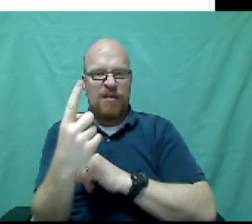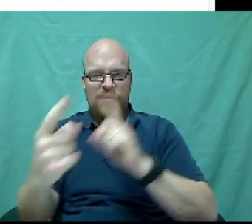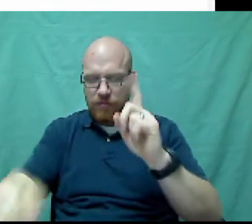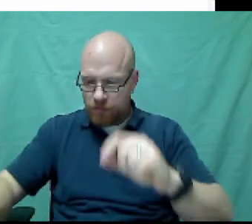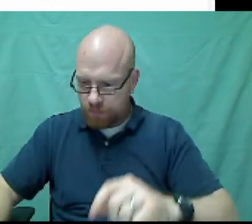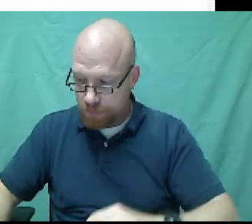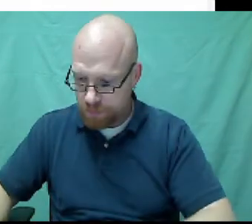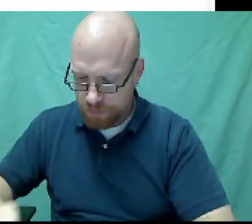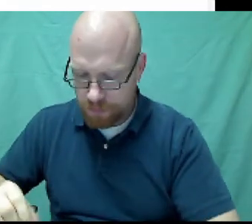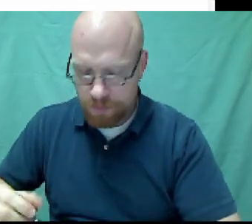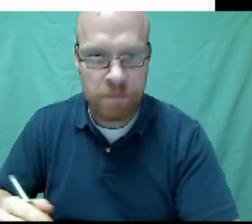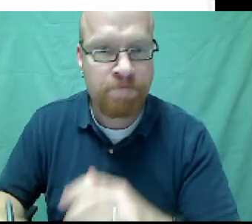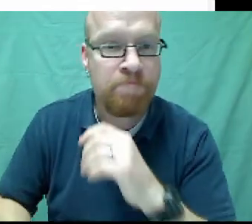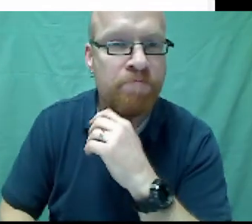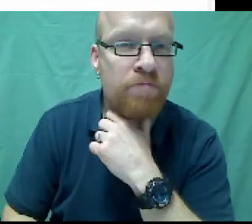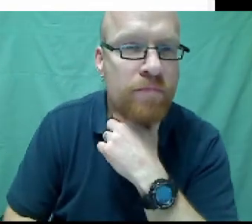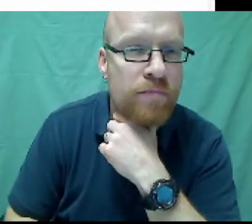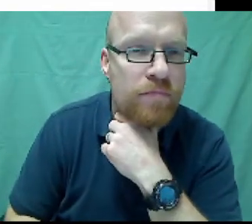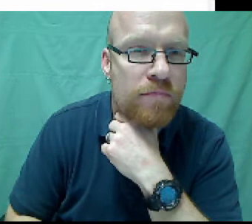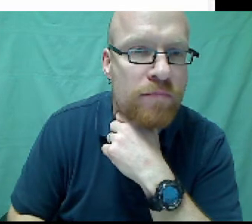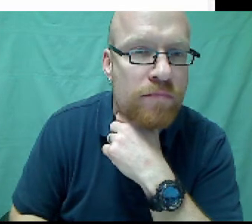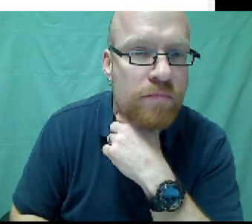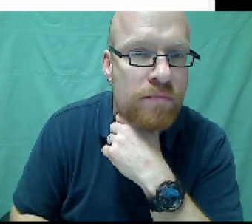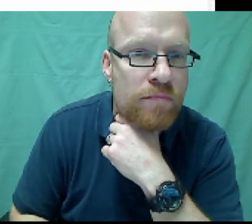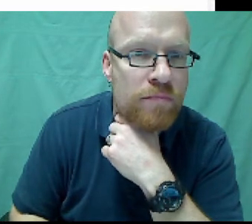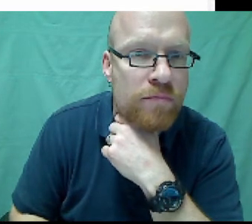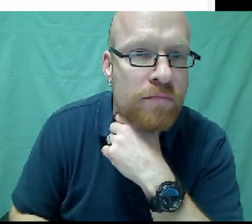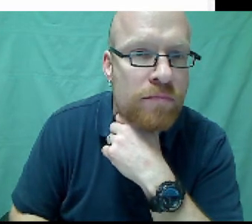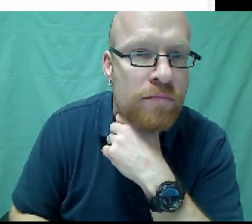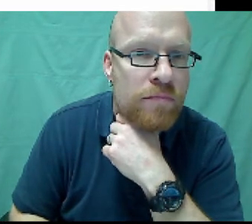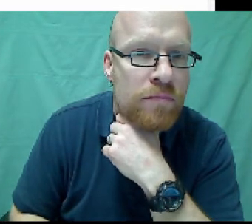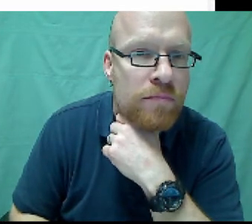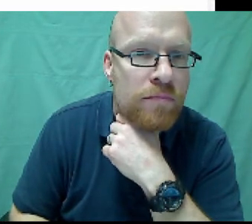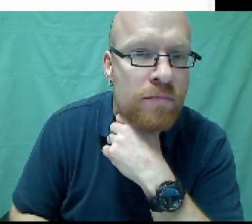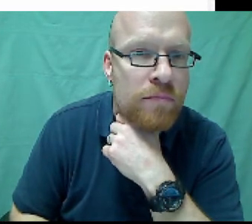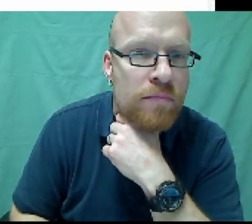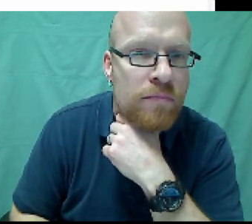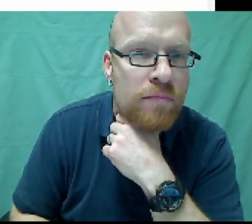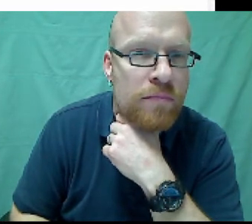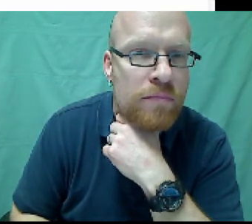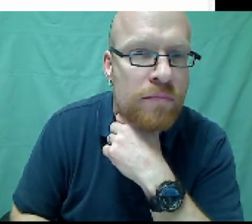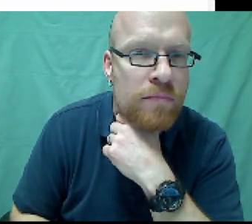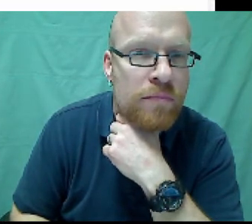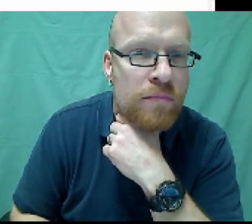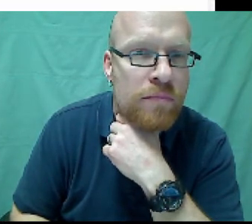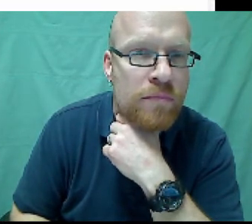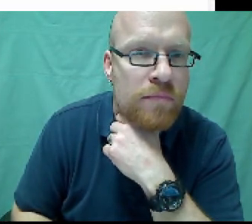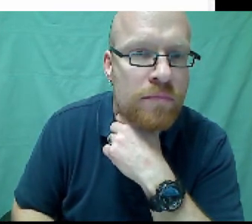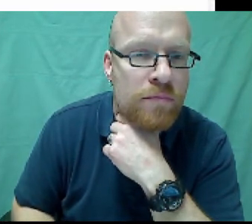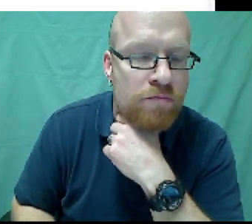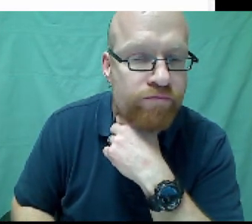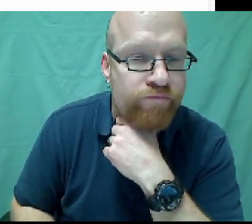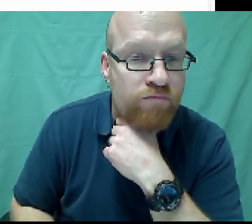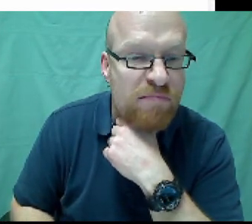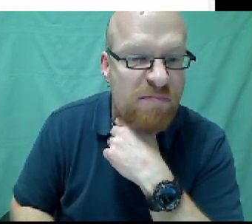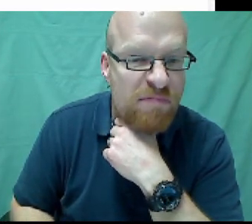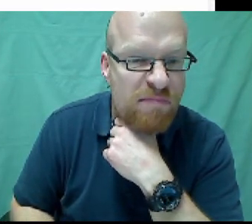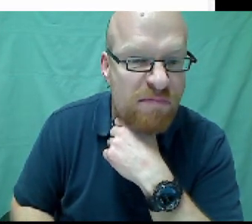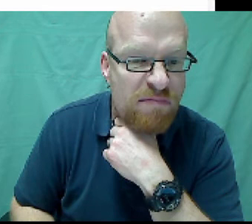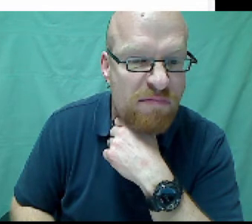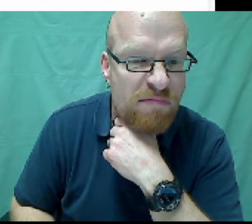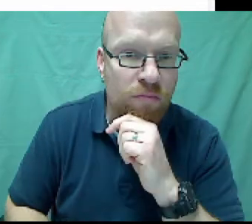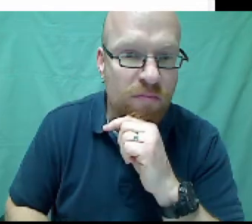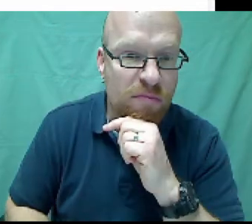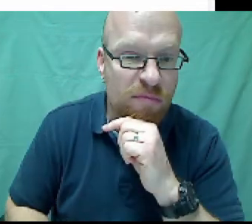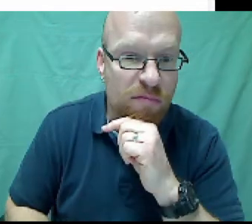equal -2, -1, 0, 1, 2, or 3? Nope, it has one value for x.